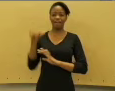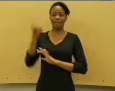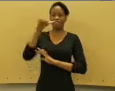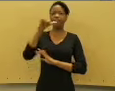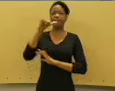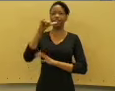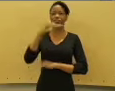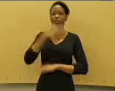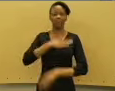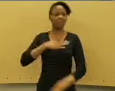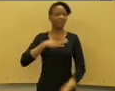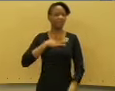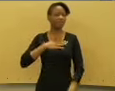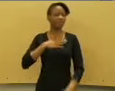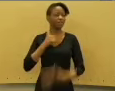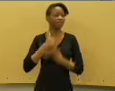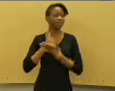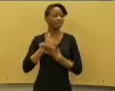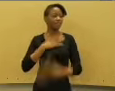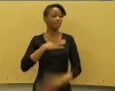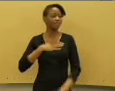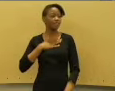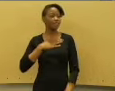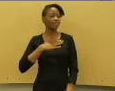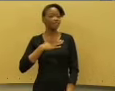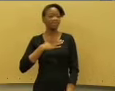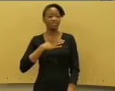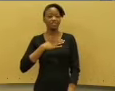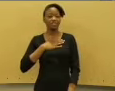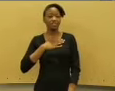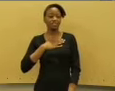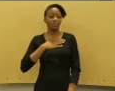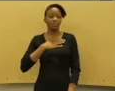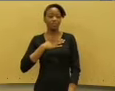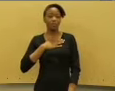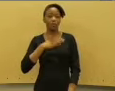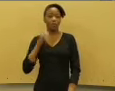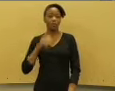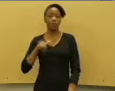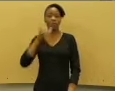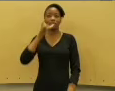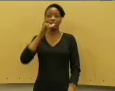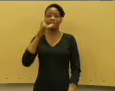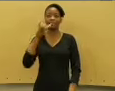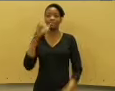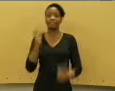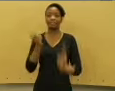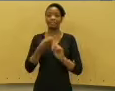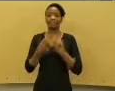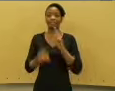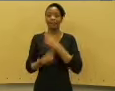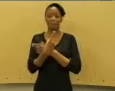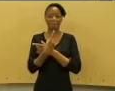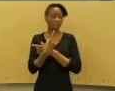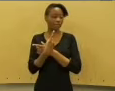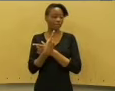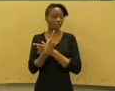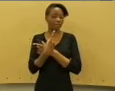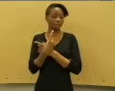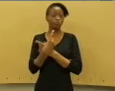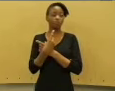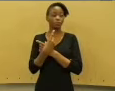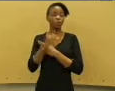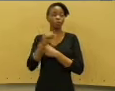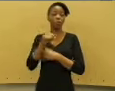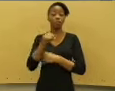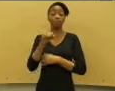there, I'm thinking, God, can I not have an accident in a plane full of people? So I called the hostess over, and I